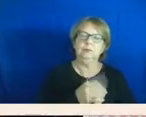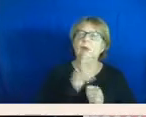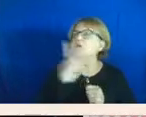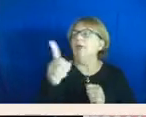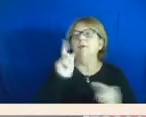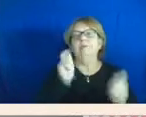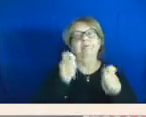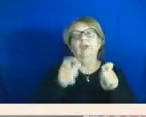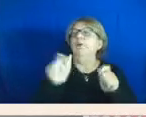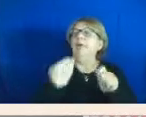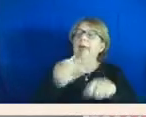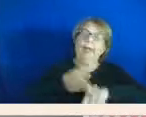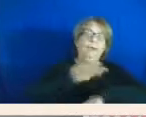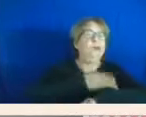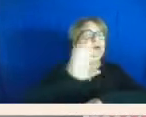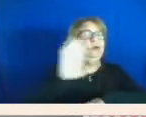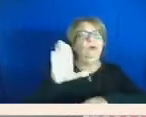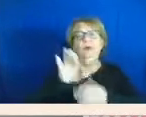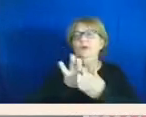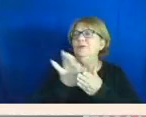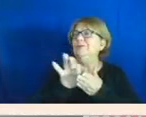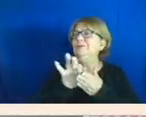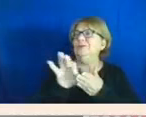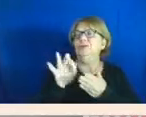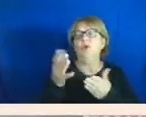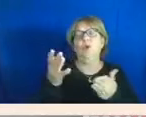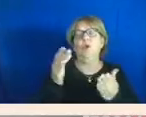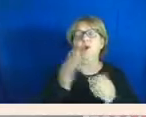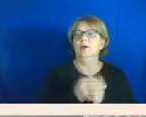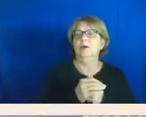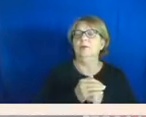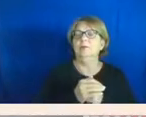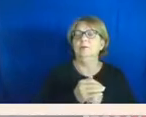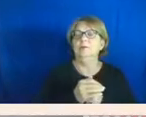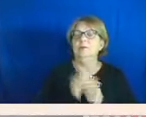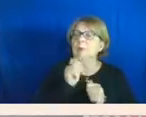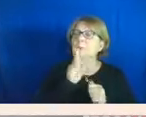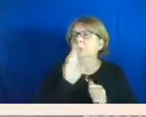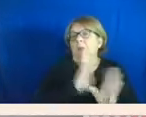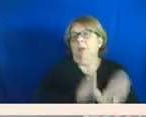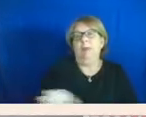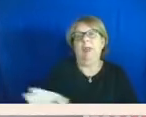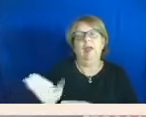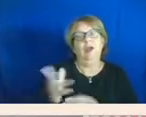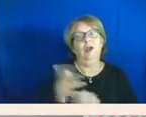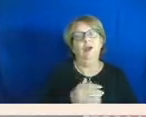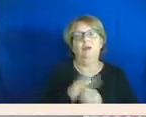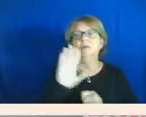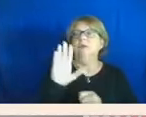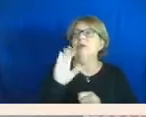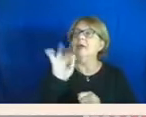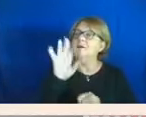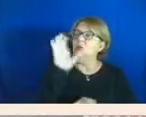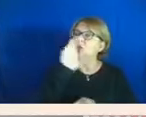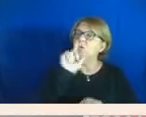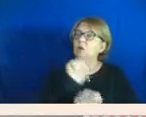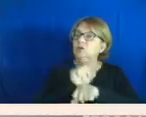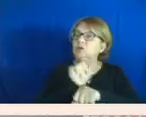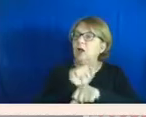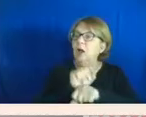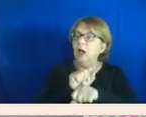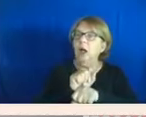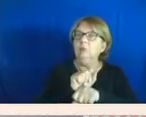score. If be prepared. If you're job seeking, go pull your credit